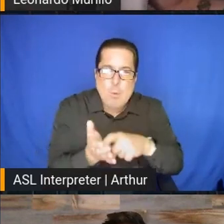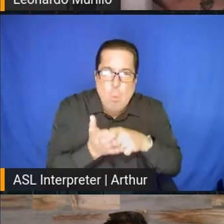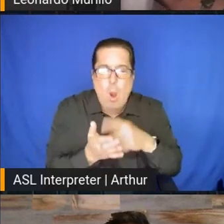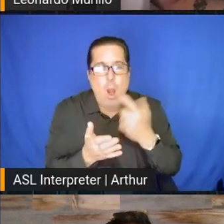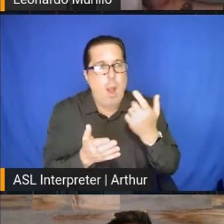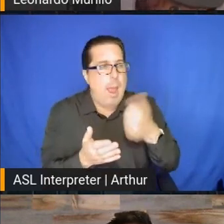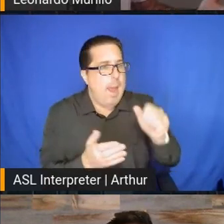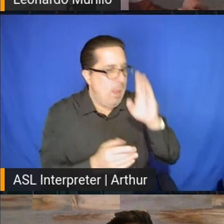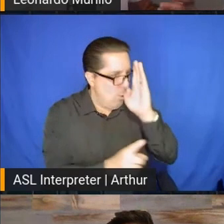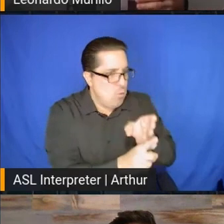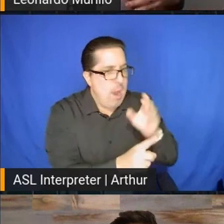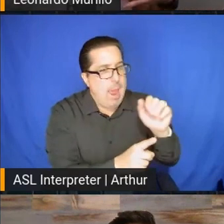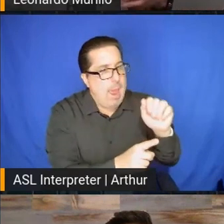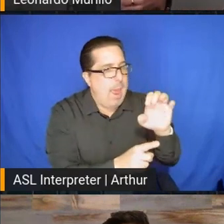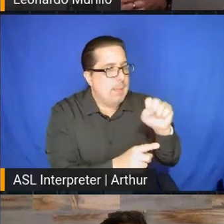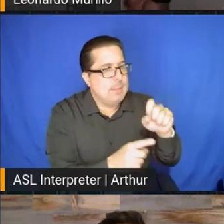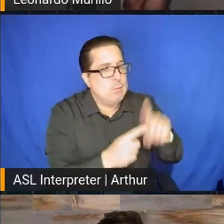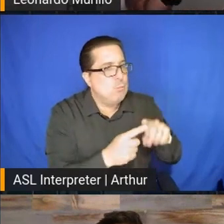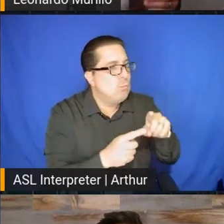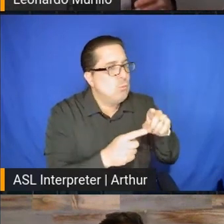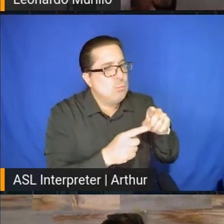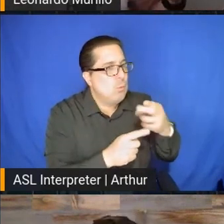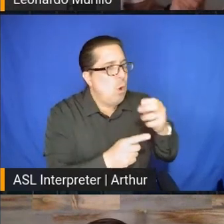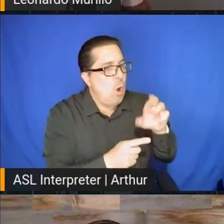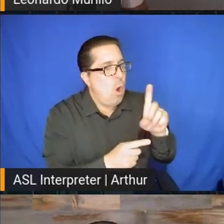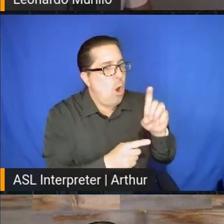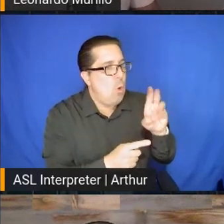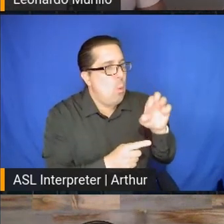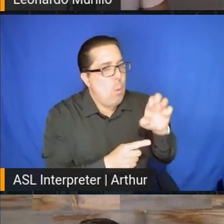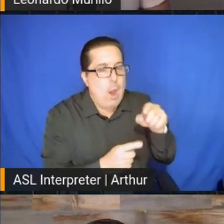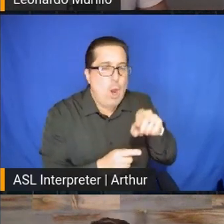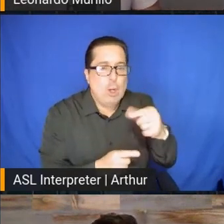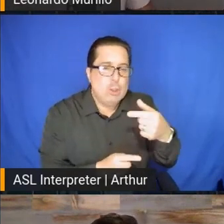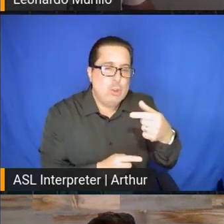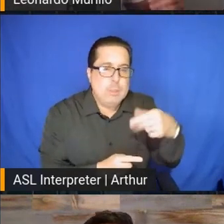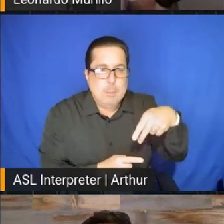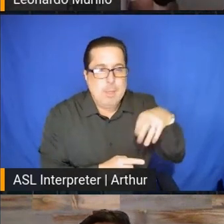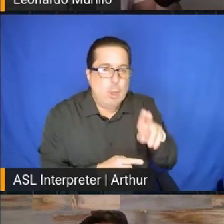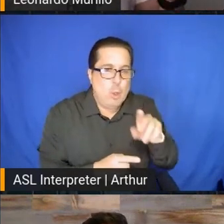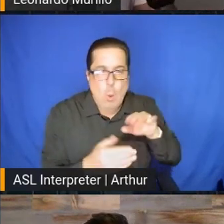direct access to some hardware, whether you need kind of like GPU access, all these different things. This